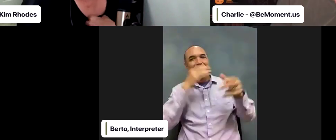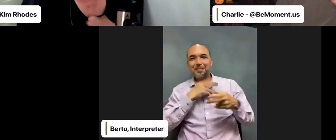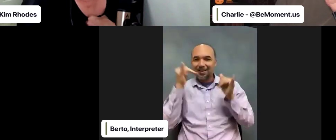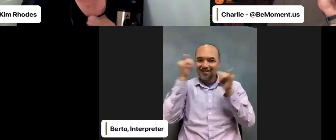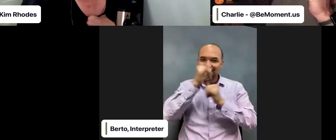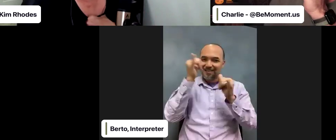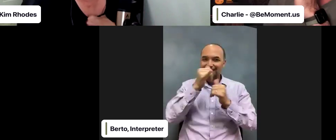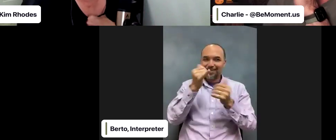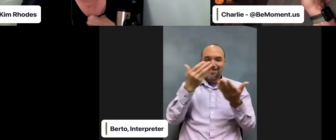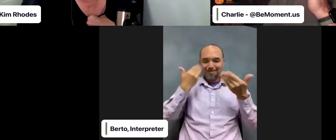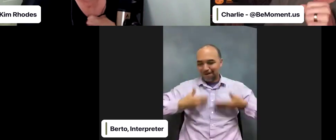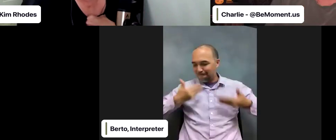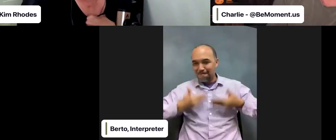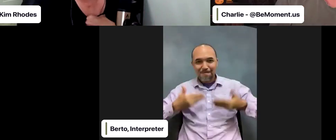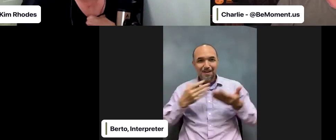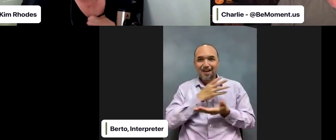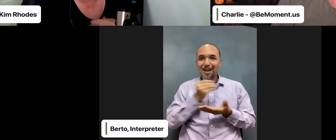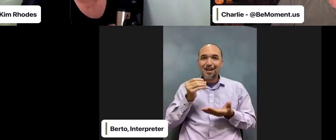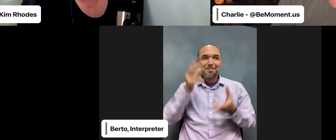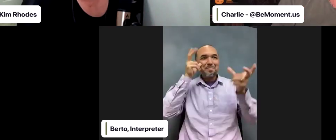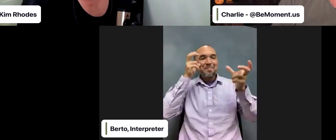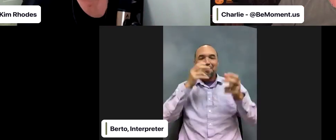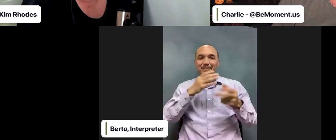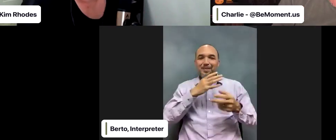just the experience of my heart. Thank you.